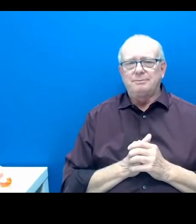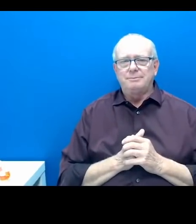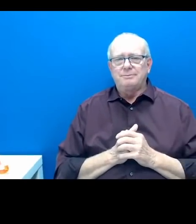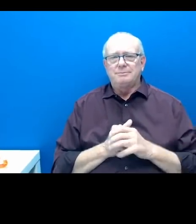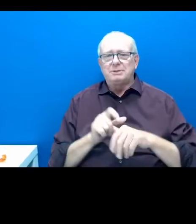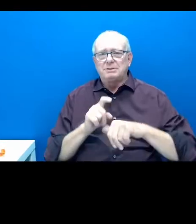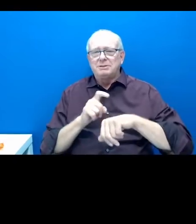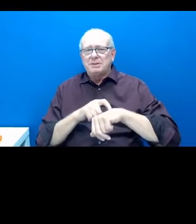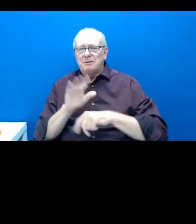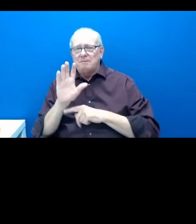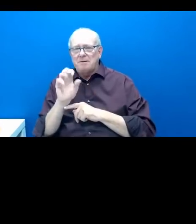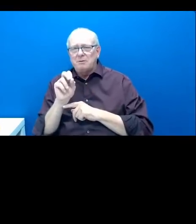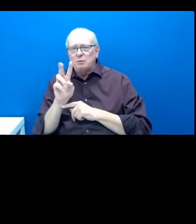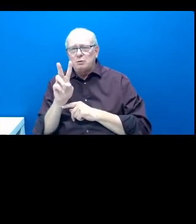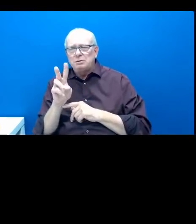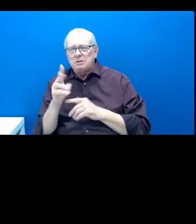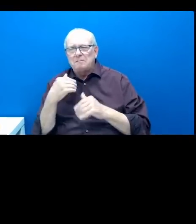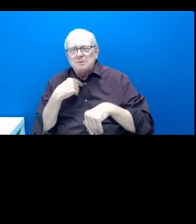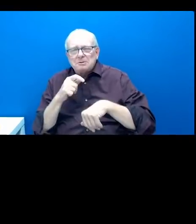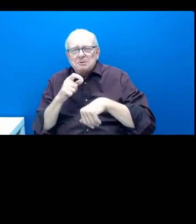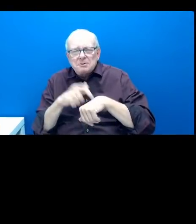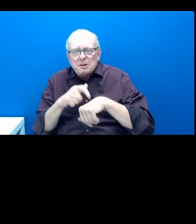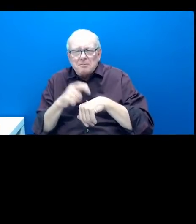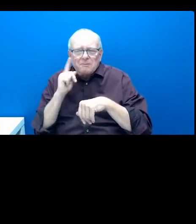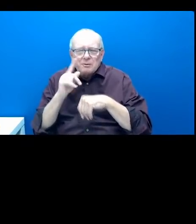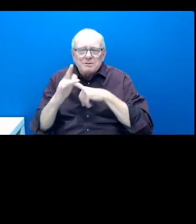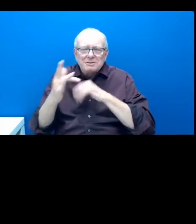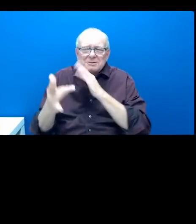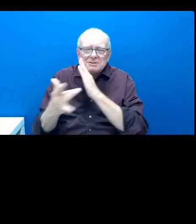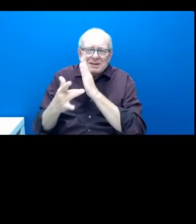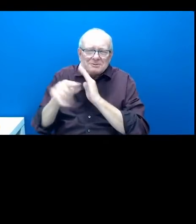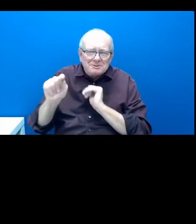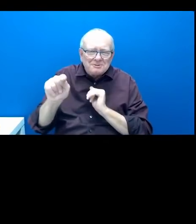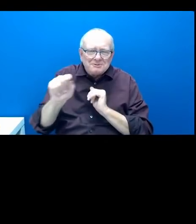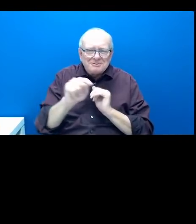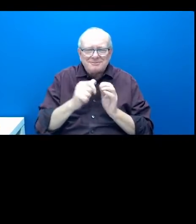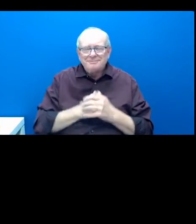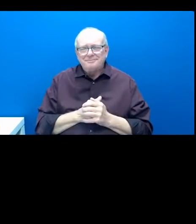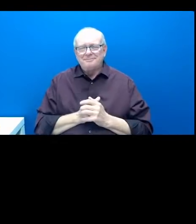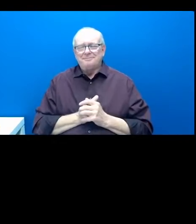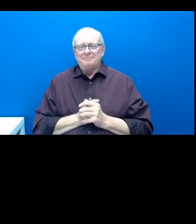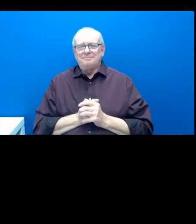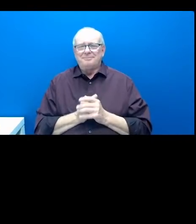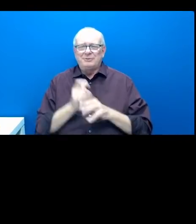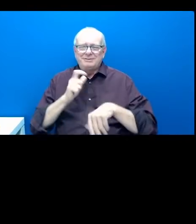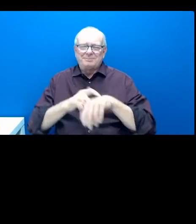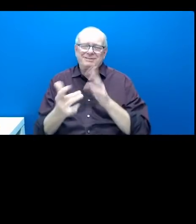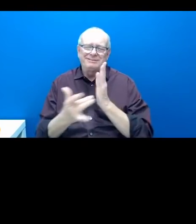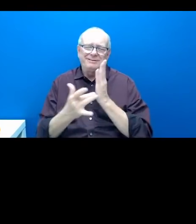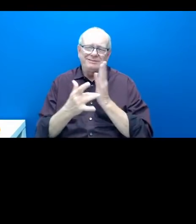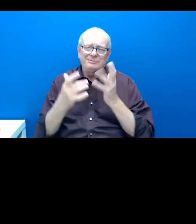just after 5, but we lost some time to technical difficulties.